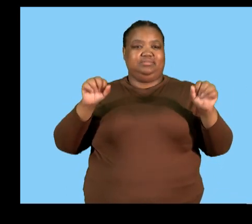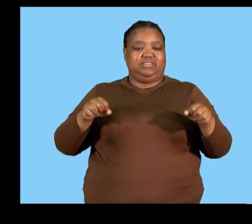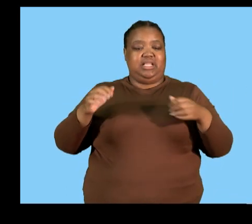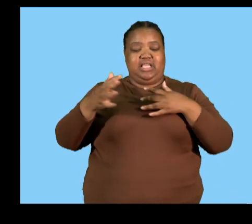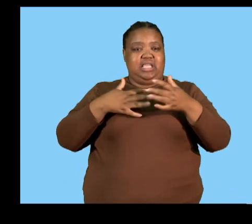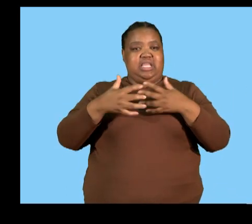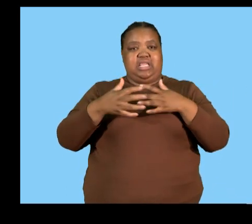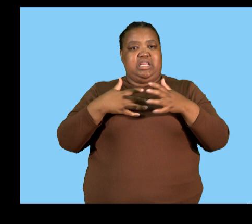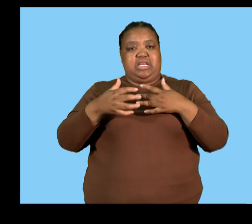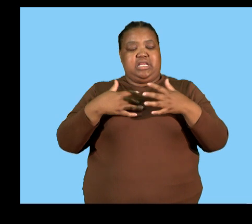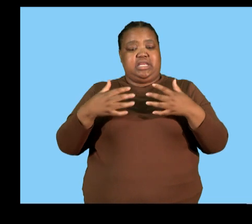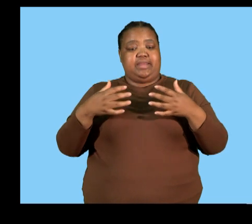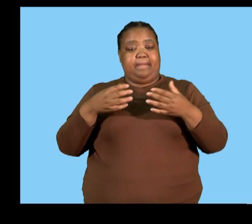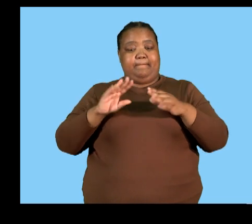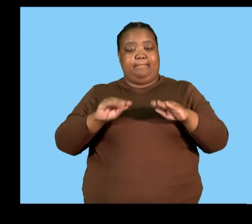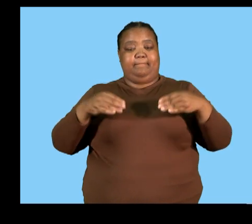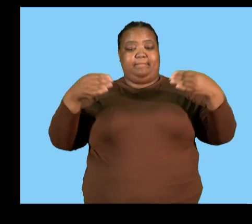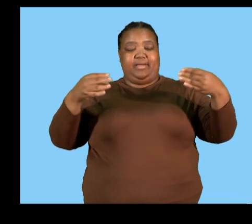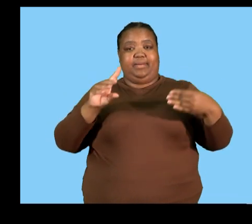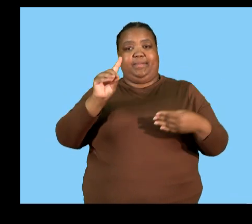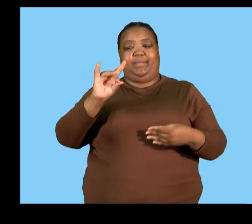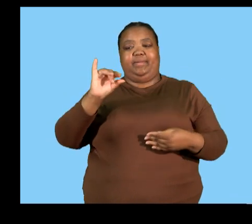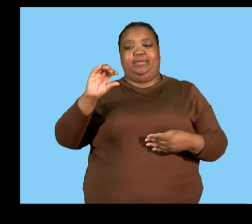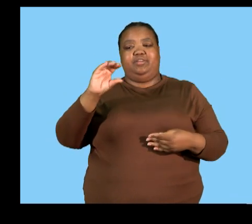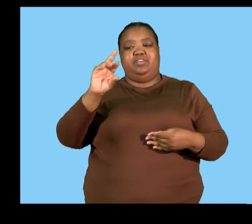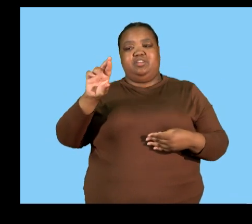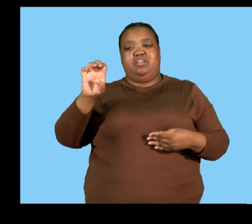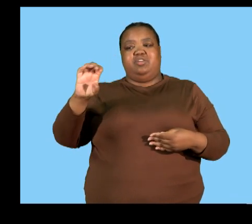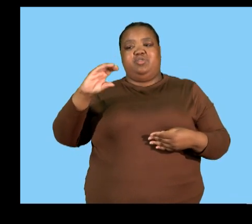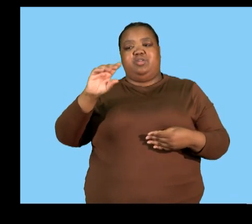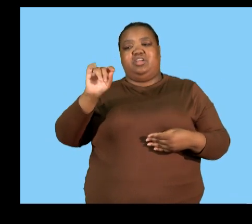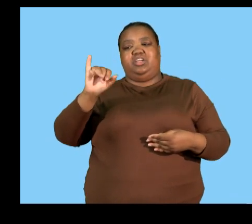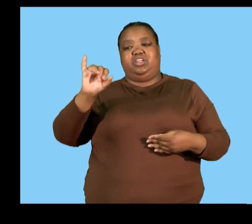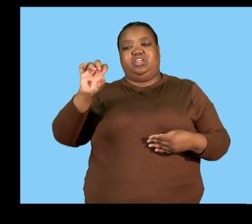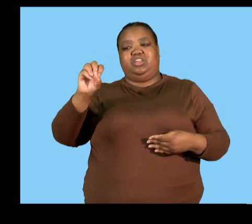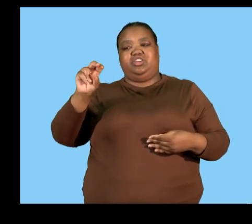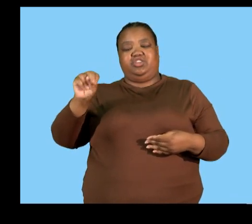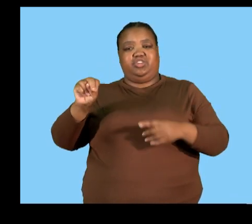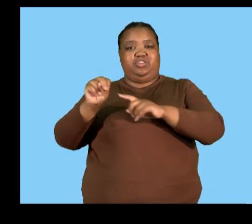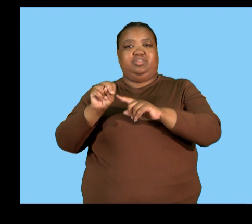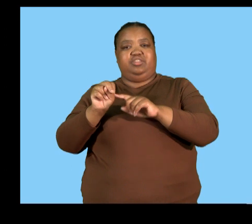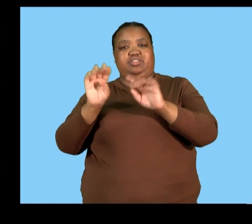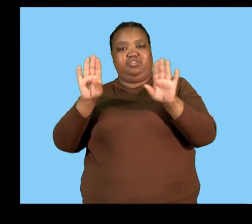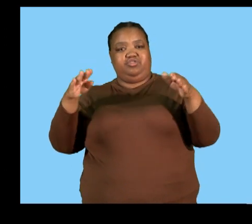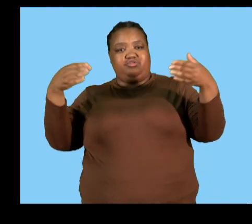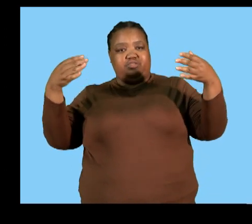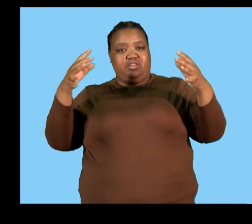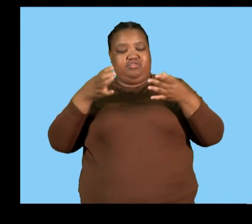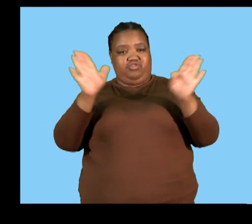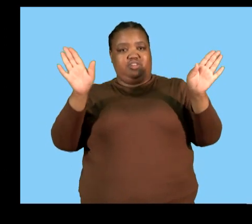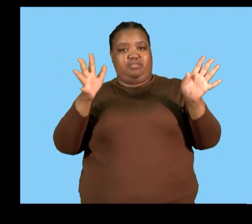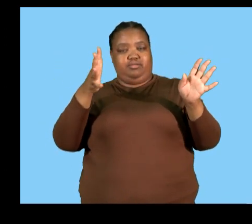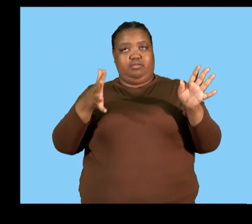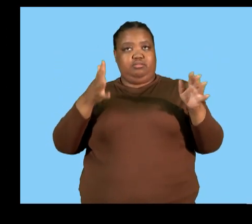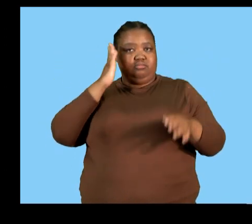any given map. Now from here, we can see that if this is the general direction and we